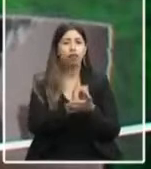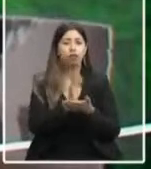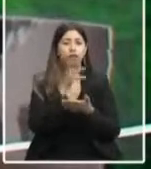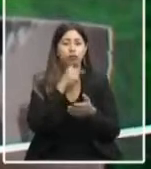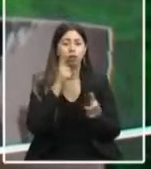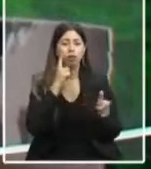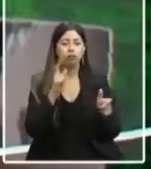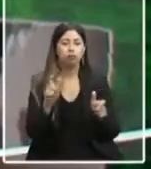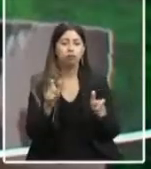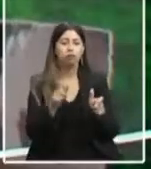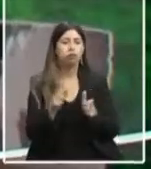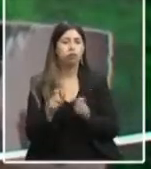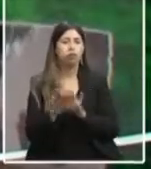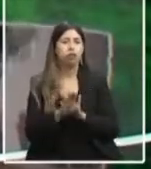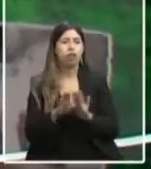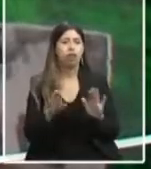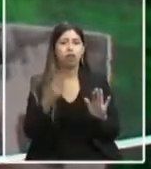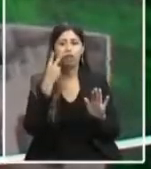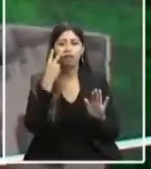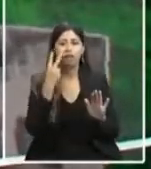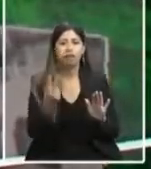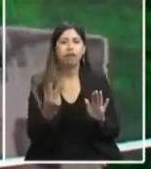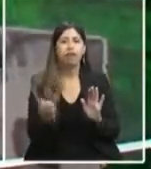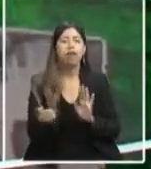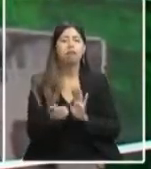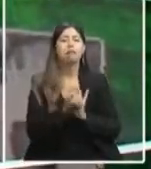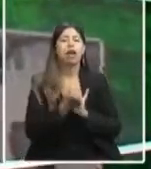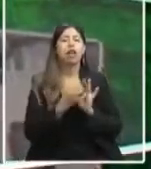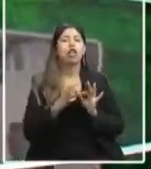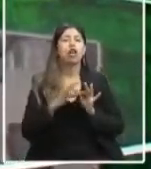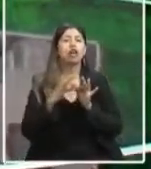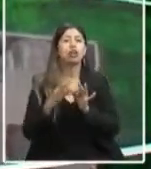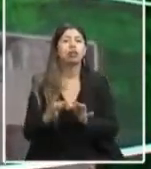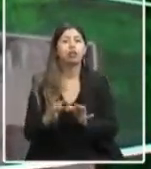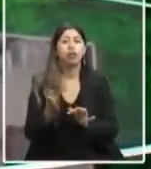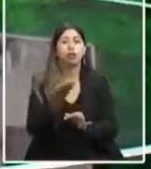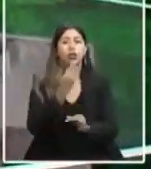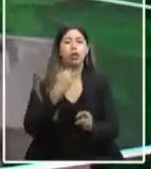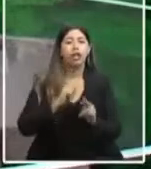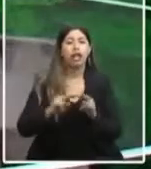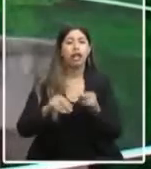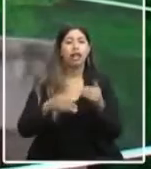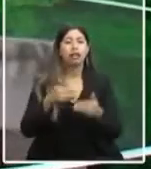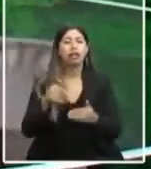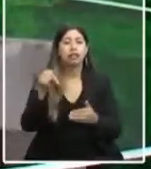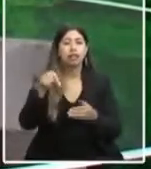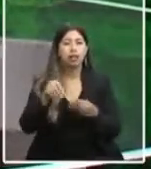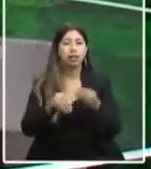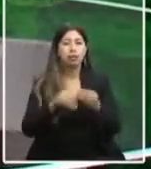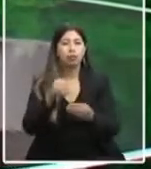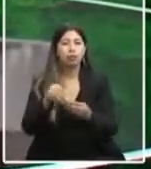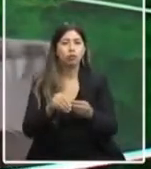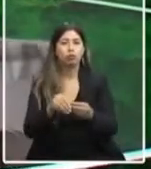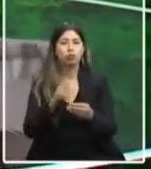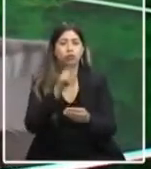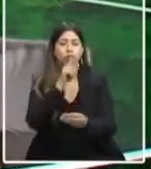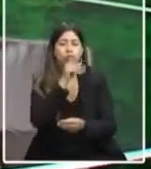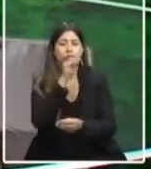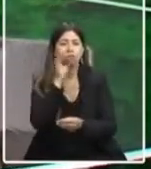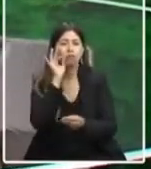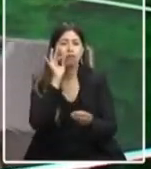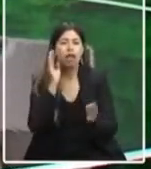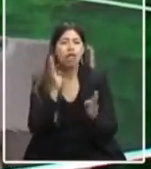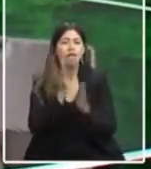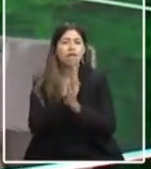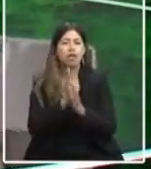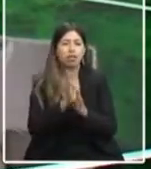see the consequences of our actions on those silent and invisible processes. What's happening under the oceans, what's happening